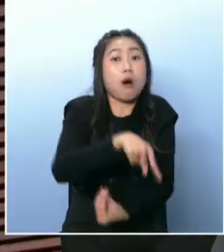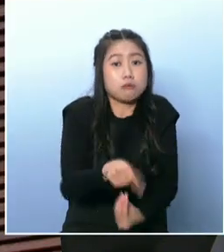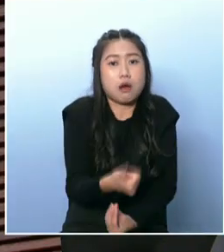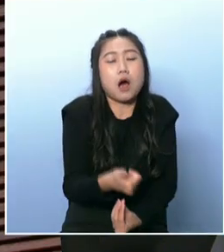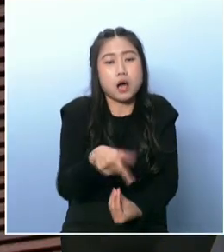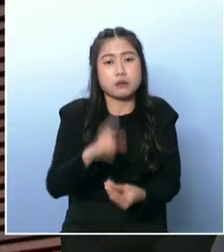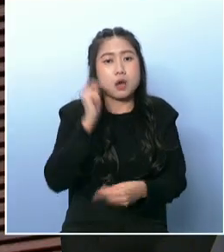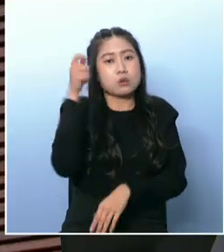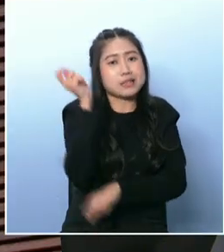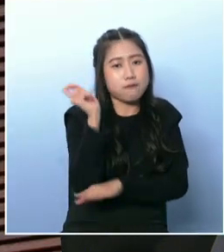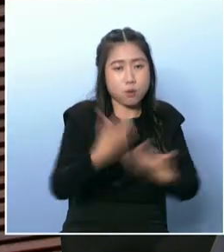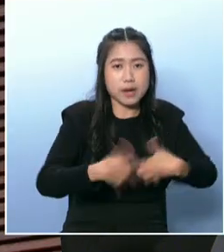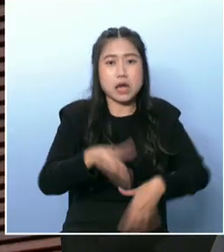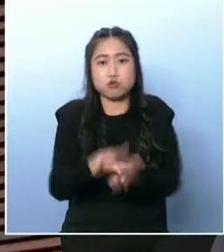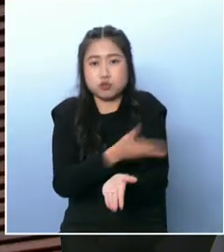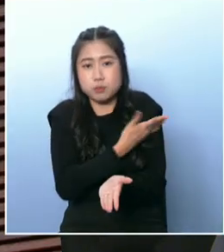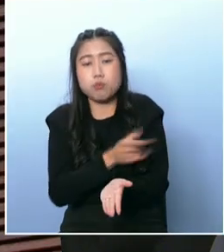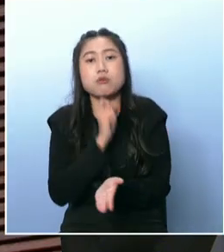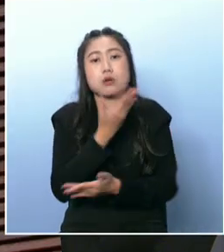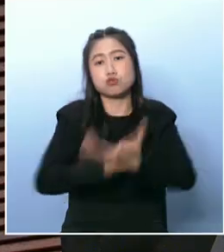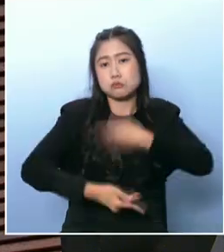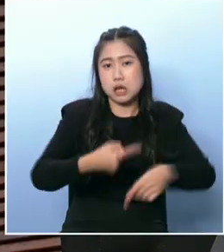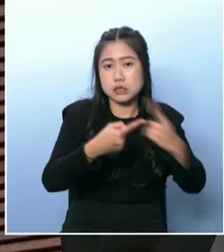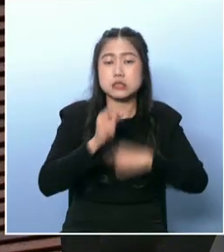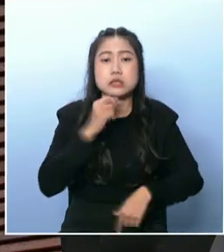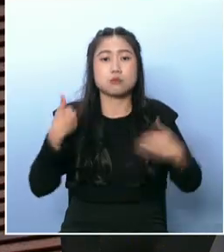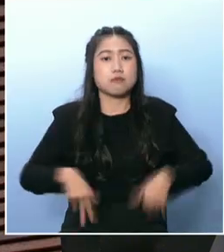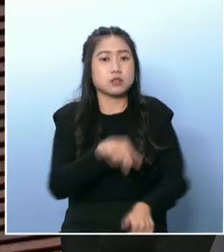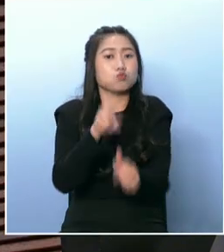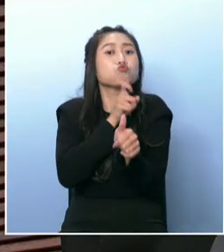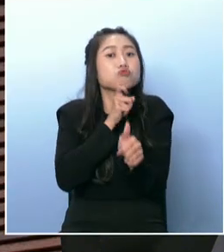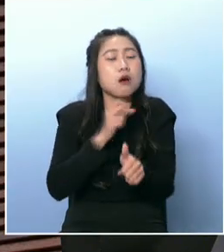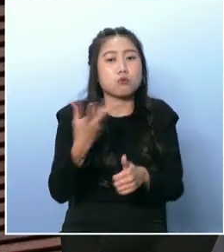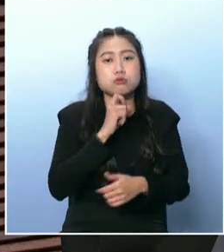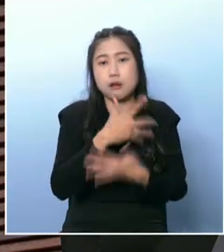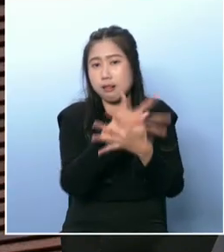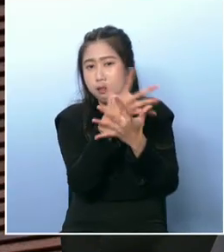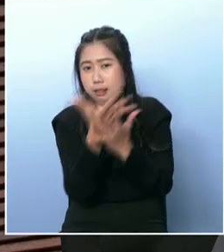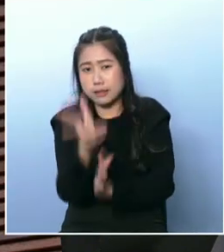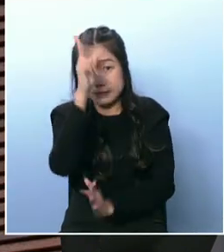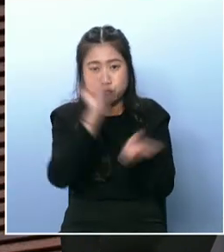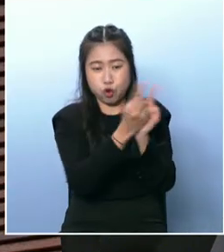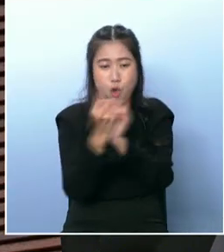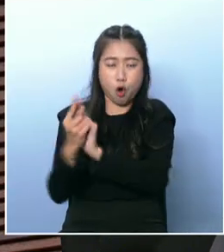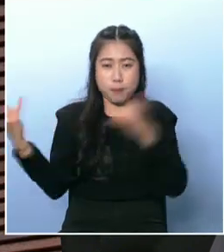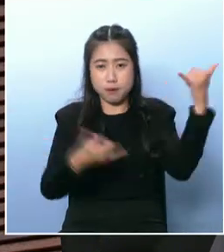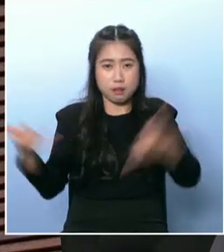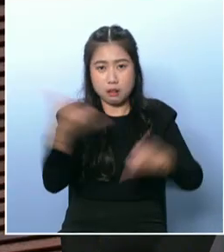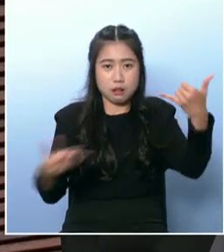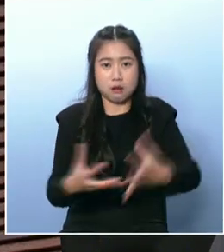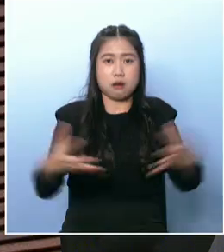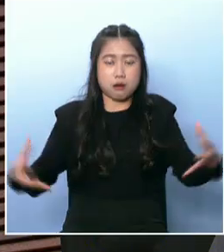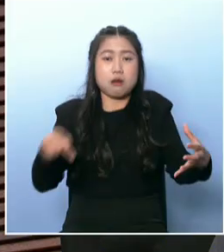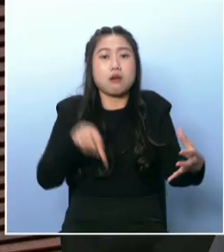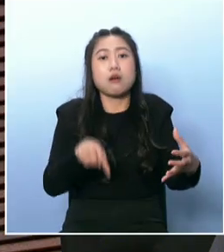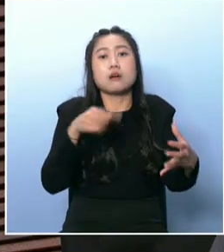rehabilitation advisory committee, we also have representatives from PWDs, we have carers, we have government representatives,